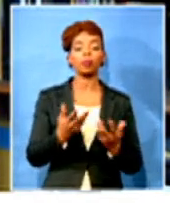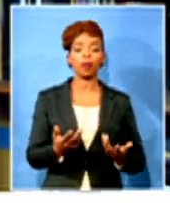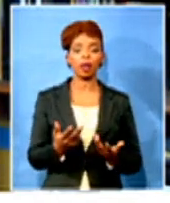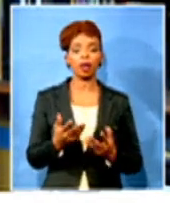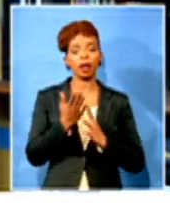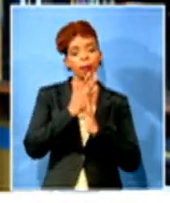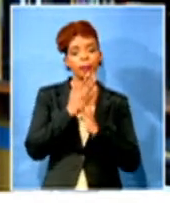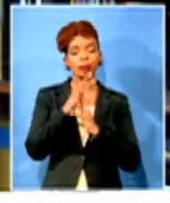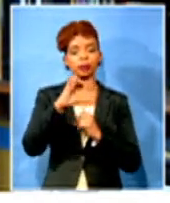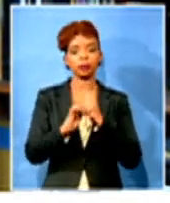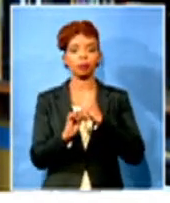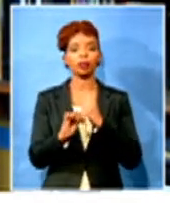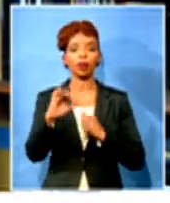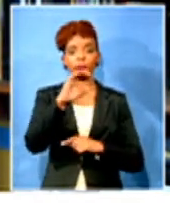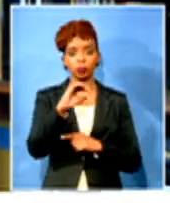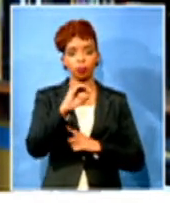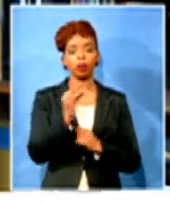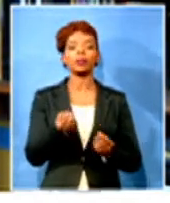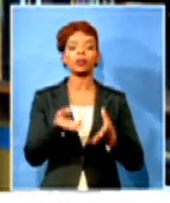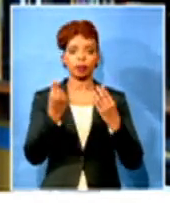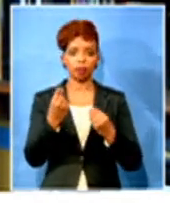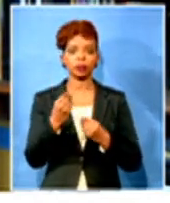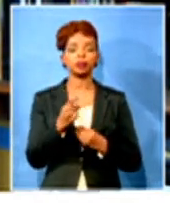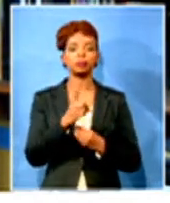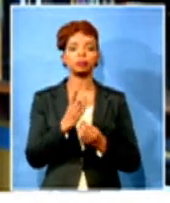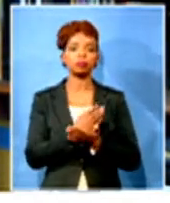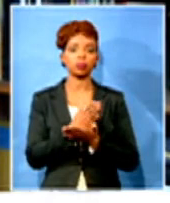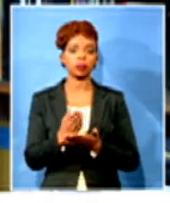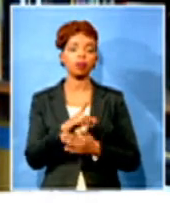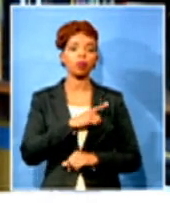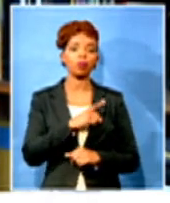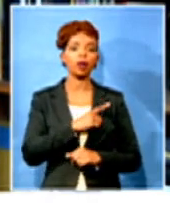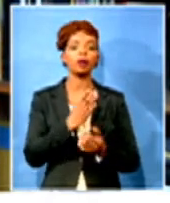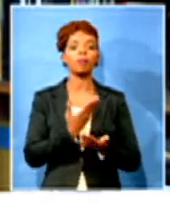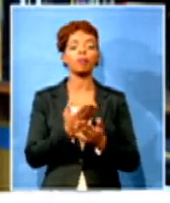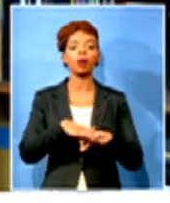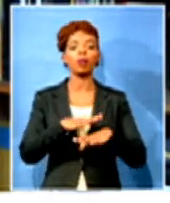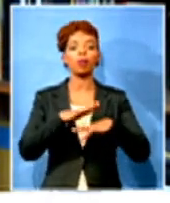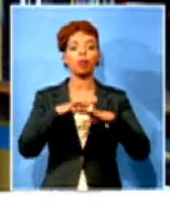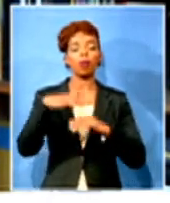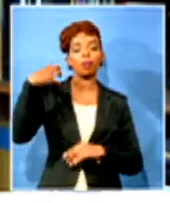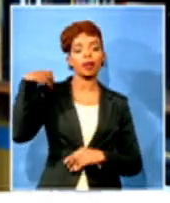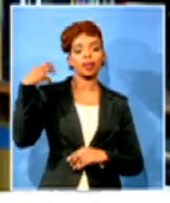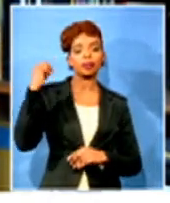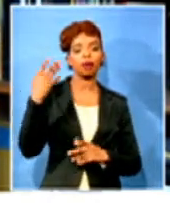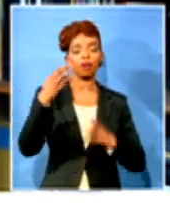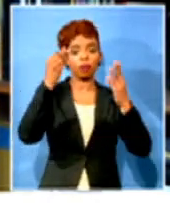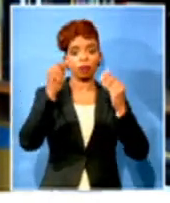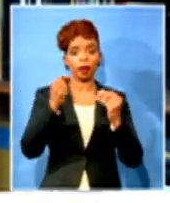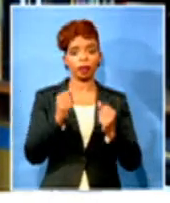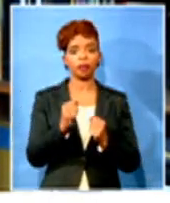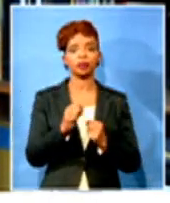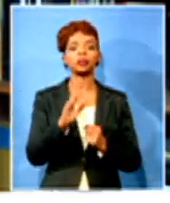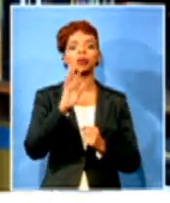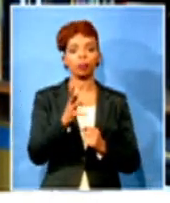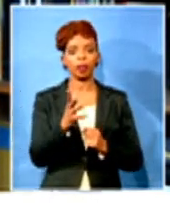medium-term budget policy statement that the Minister of Finance, Mr. Tito Mboweni, is going to make. And I think we'll look forward